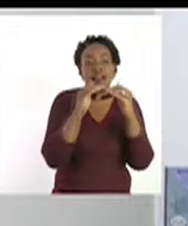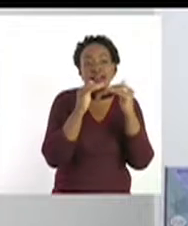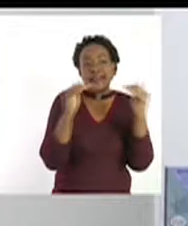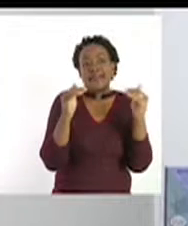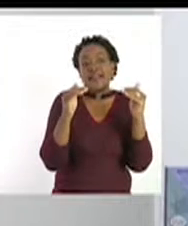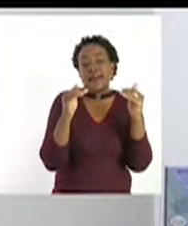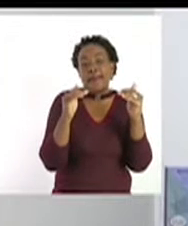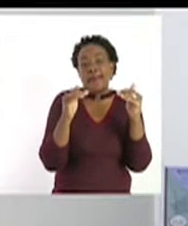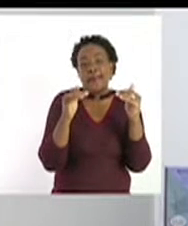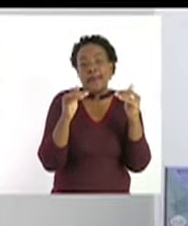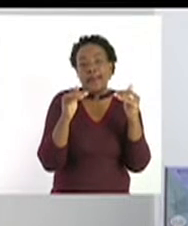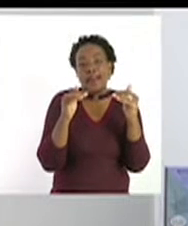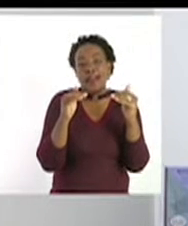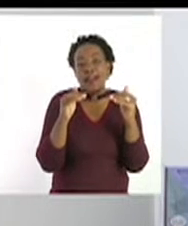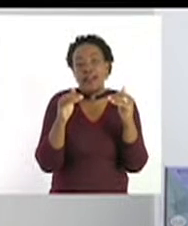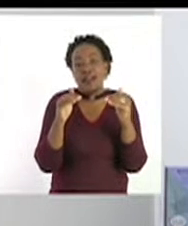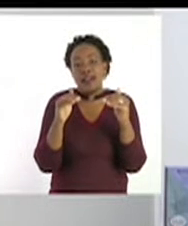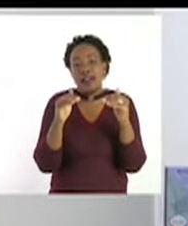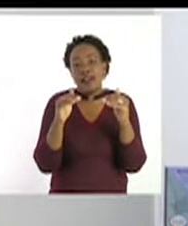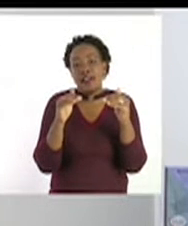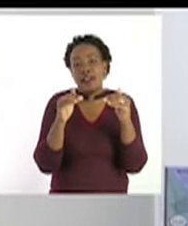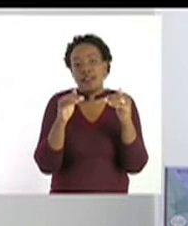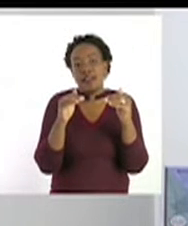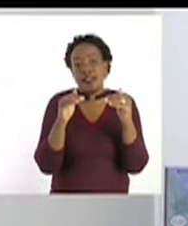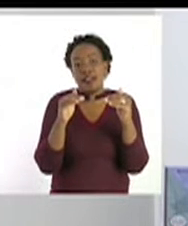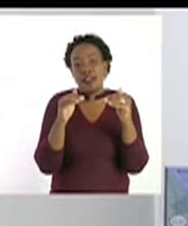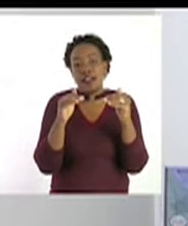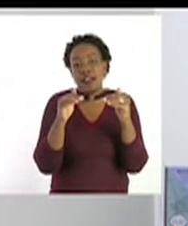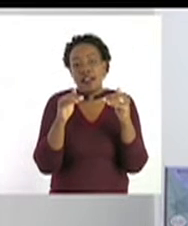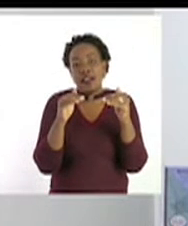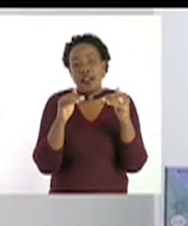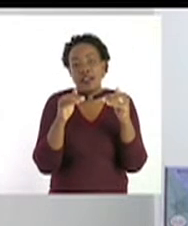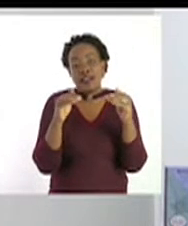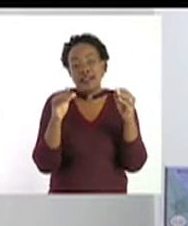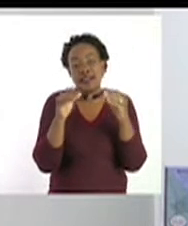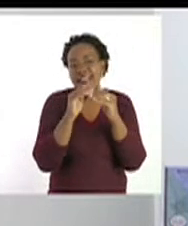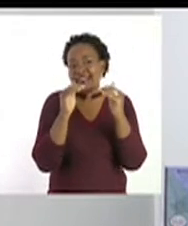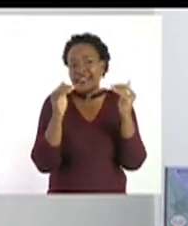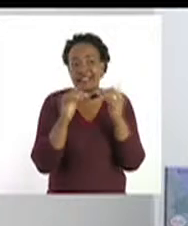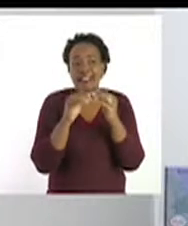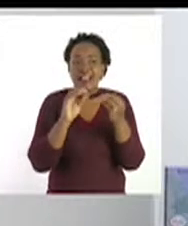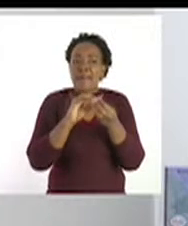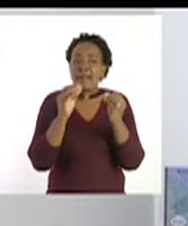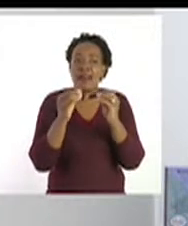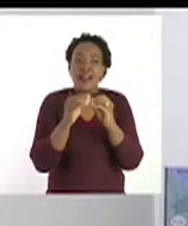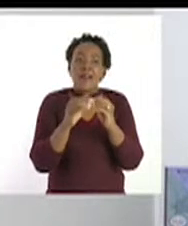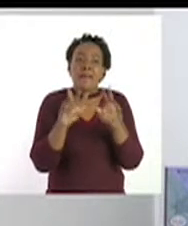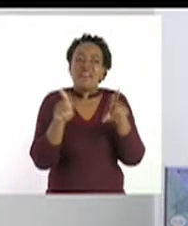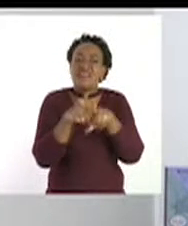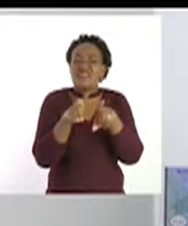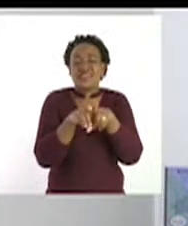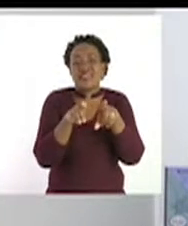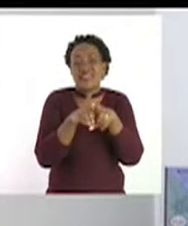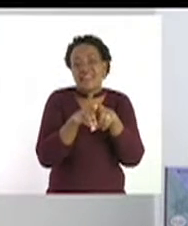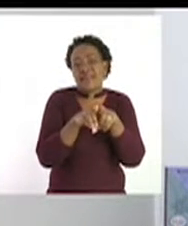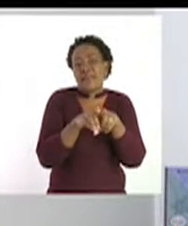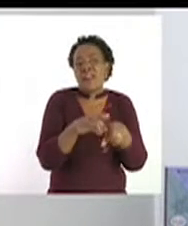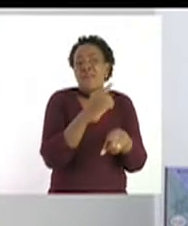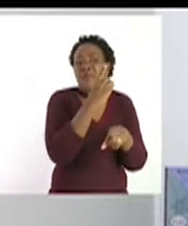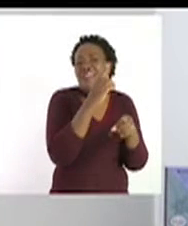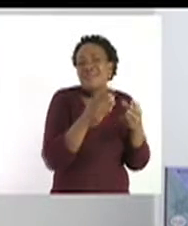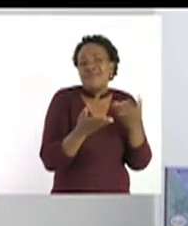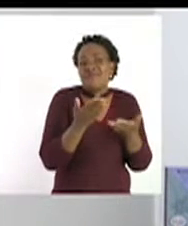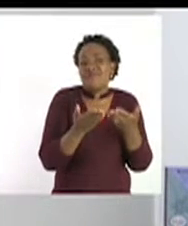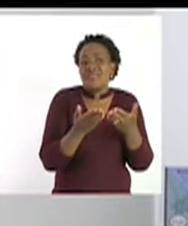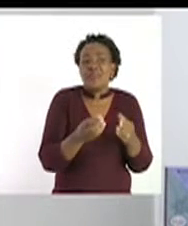means they have the same score. Maybe it's 1-1